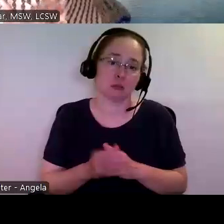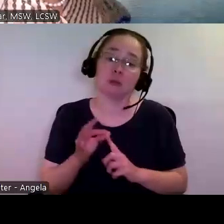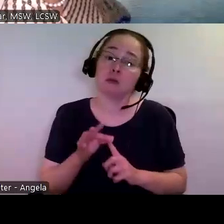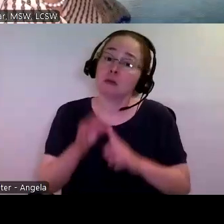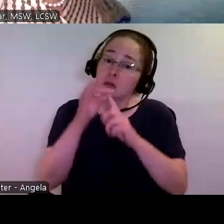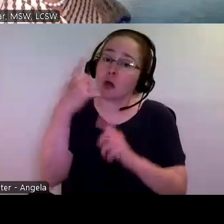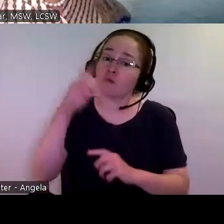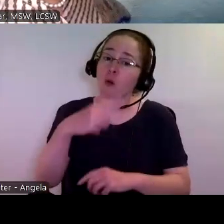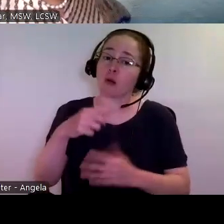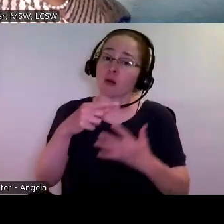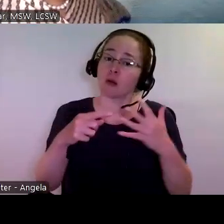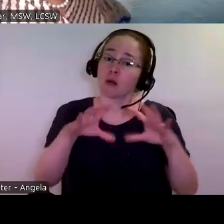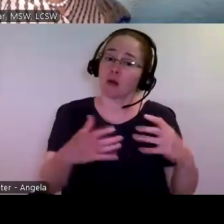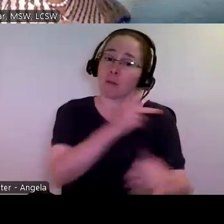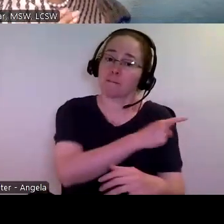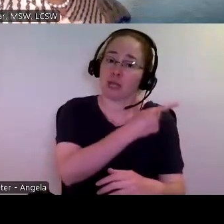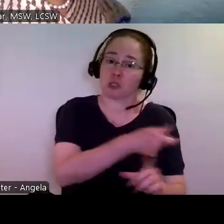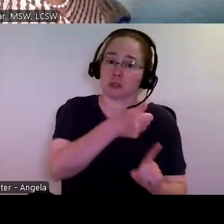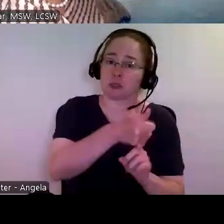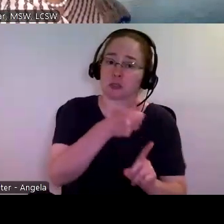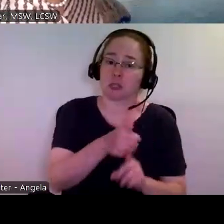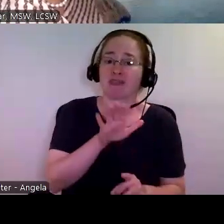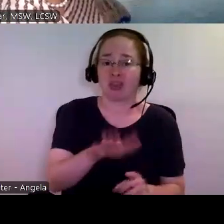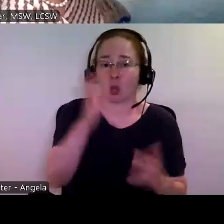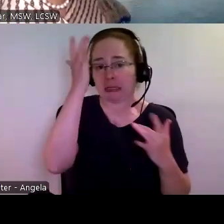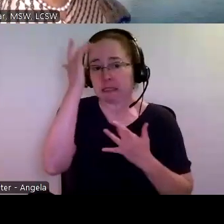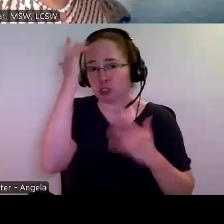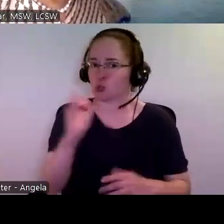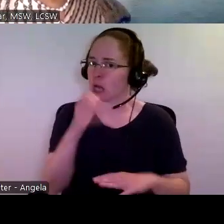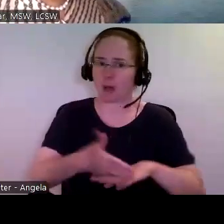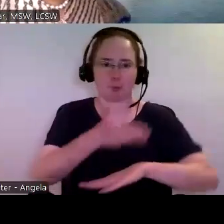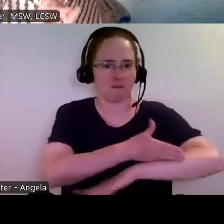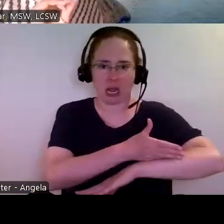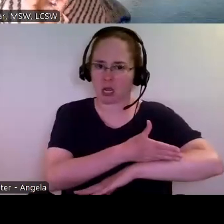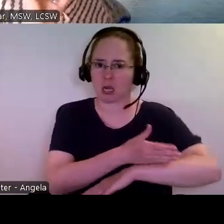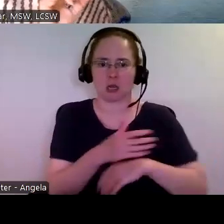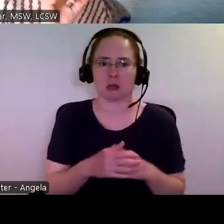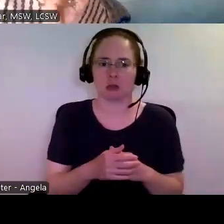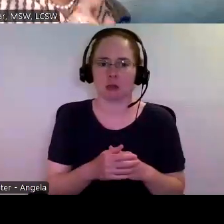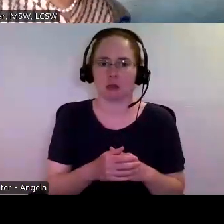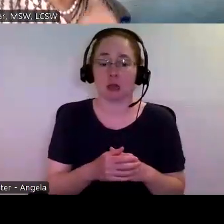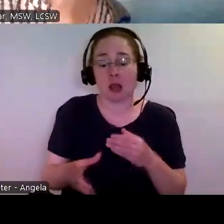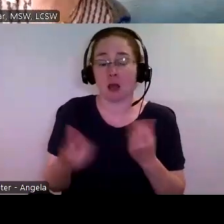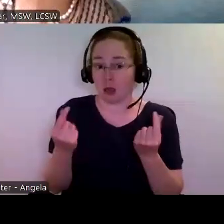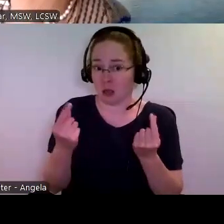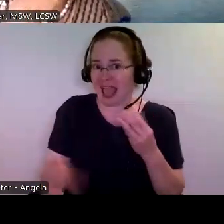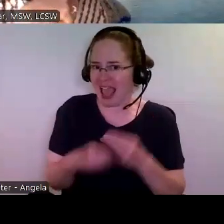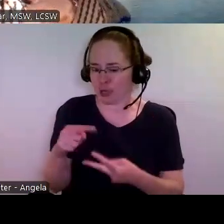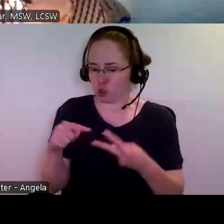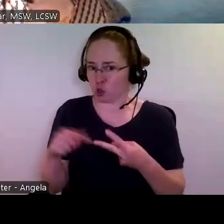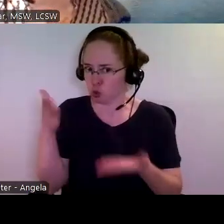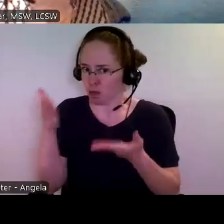particularly for those patients whose conditions are not improving, and they add two services. One is